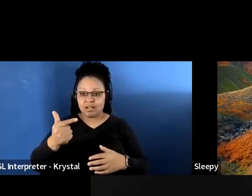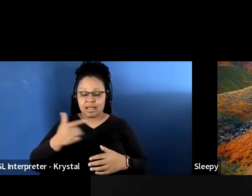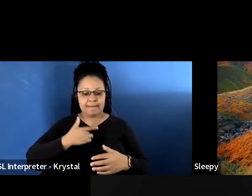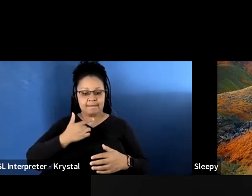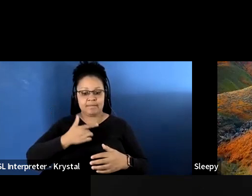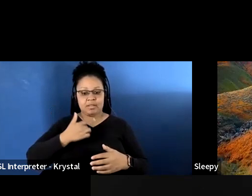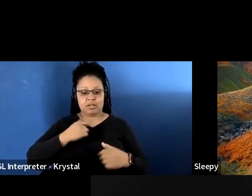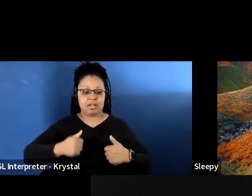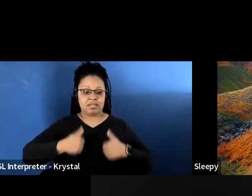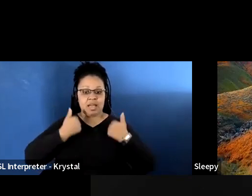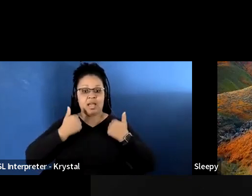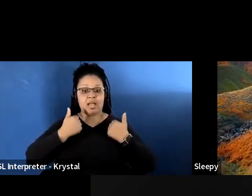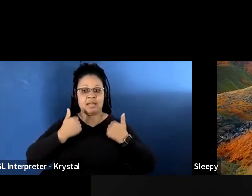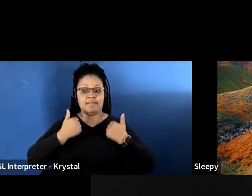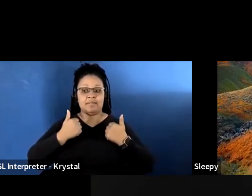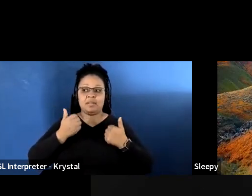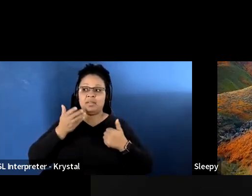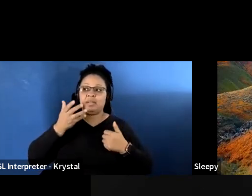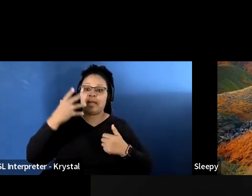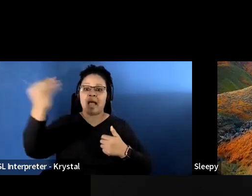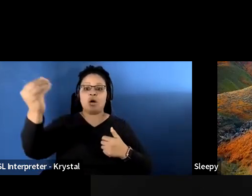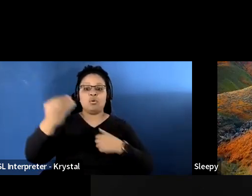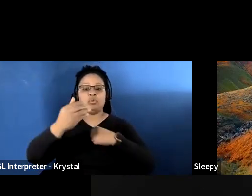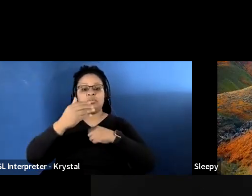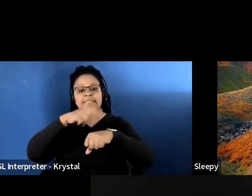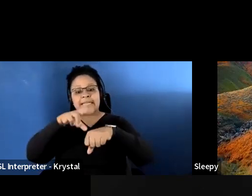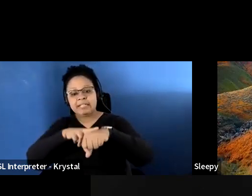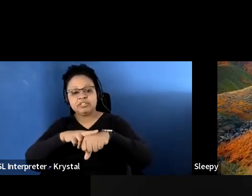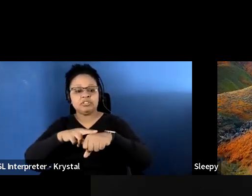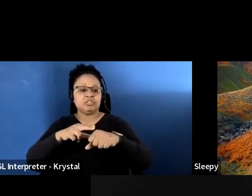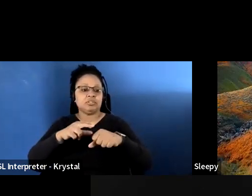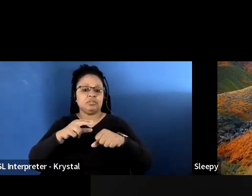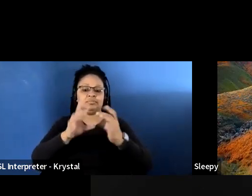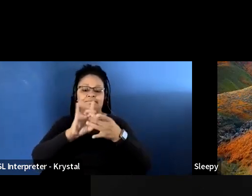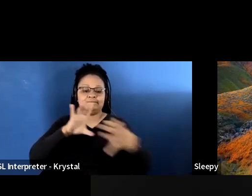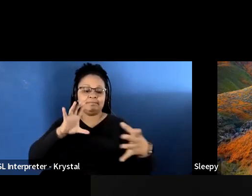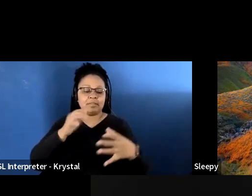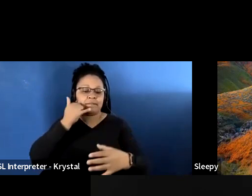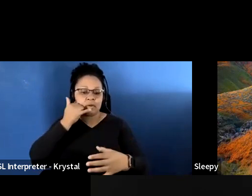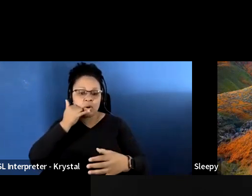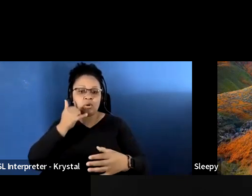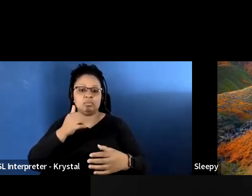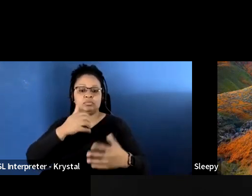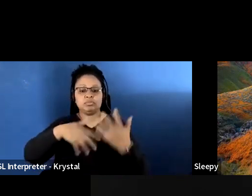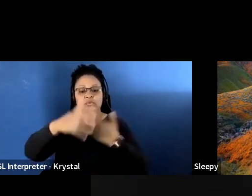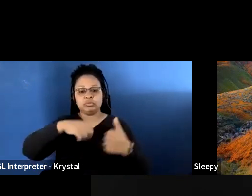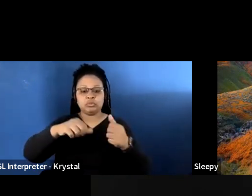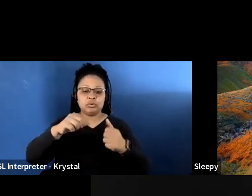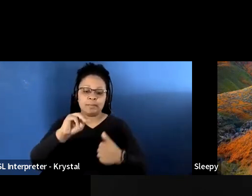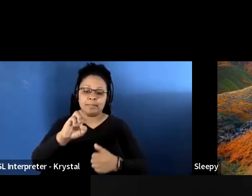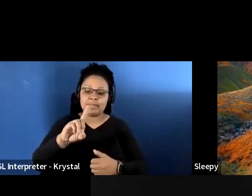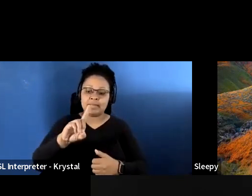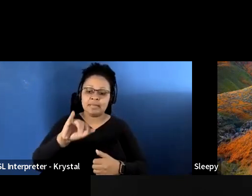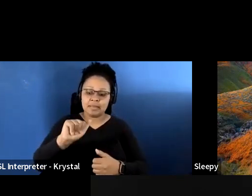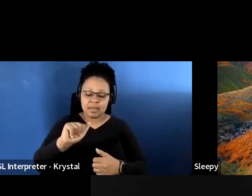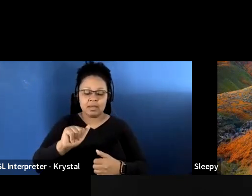I'm in nature and away from phones and TV and social media. I'm going to have to second that one because on the weekend,